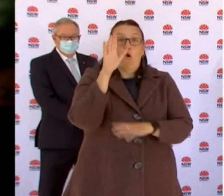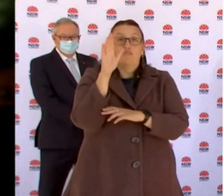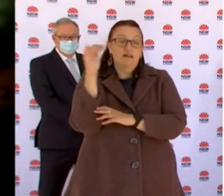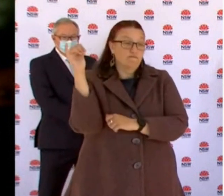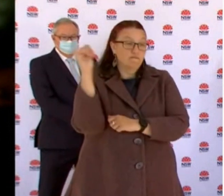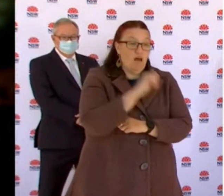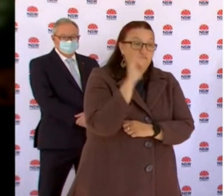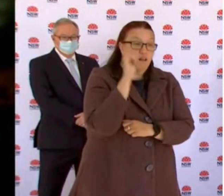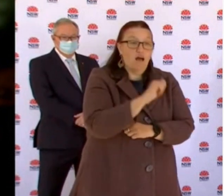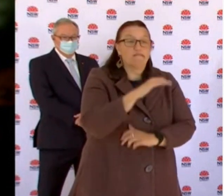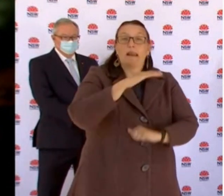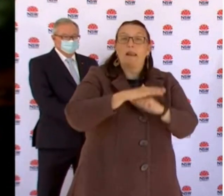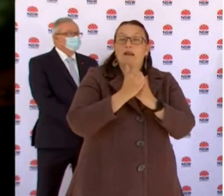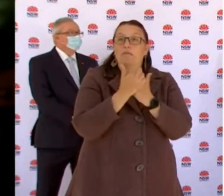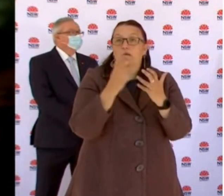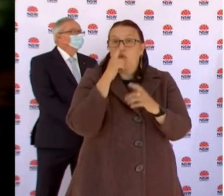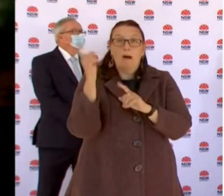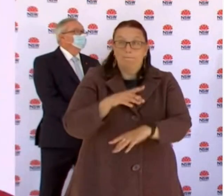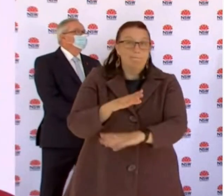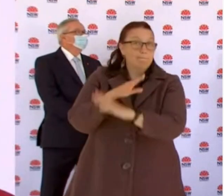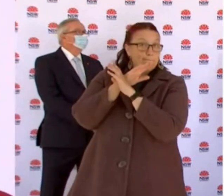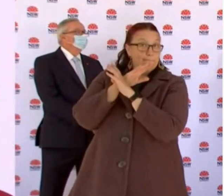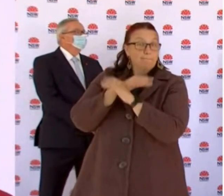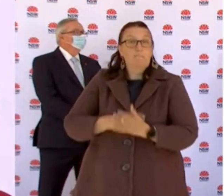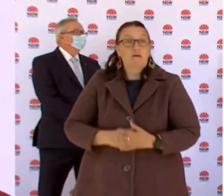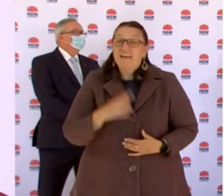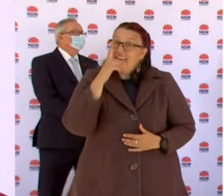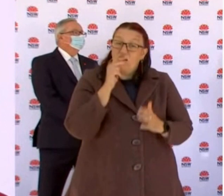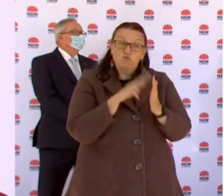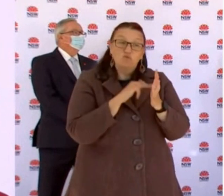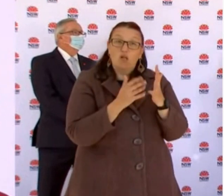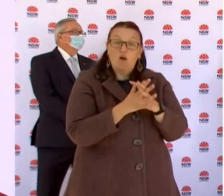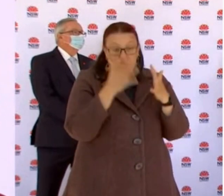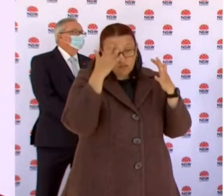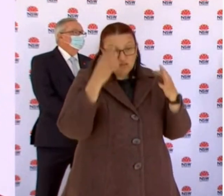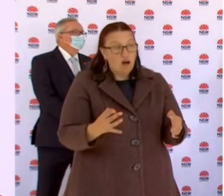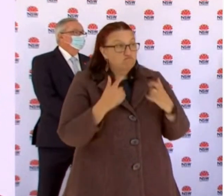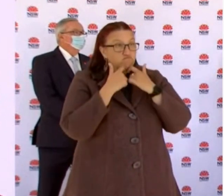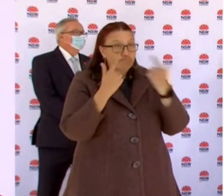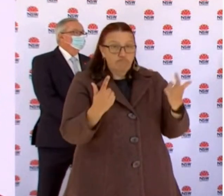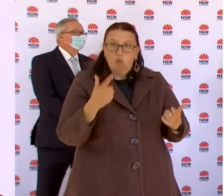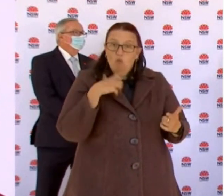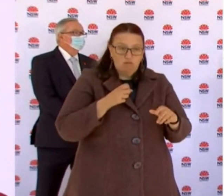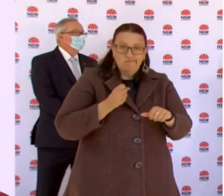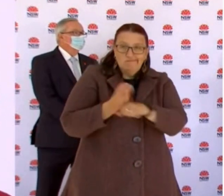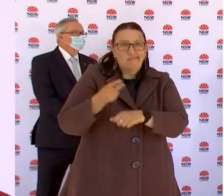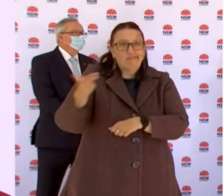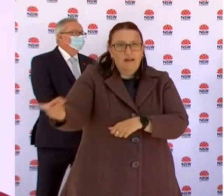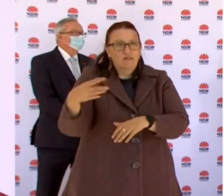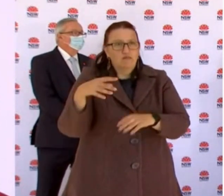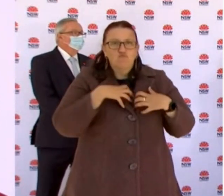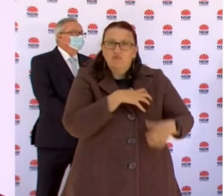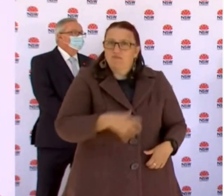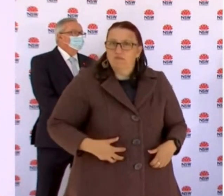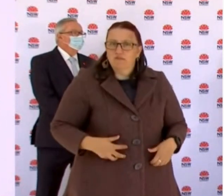go it alone and take on more vaccinated people? Look, we have really carried the burden on behalf of the nation.